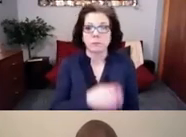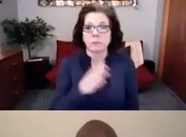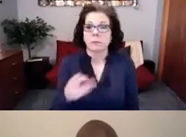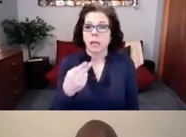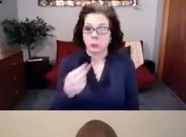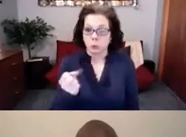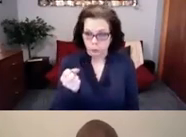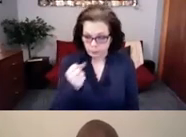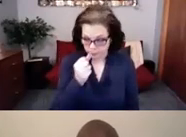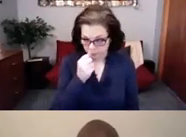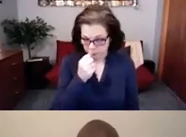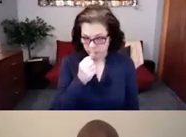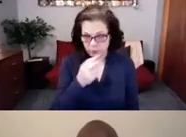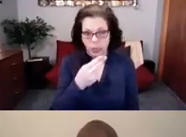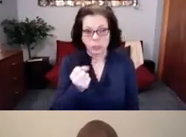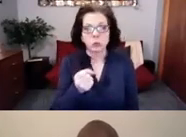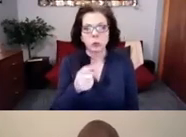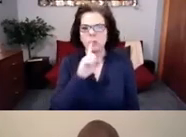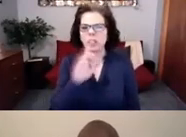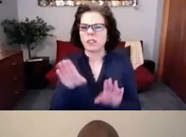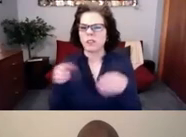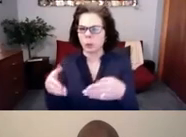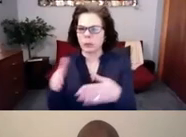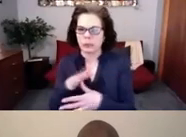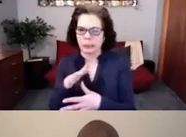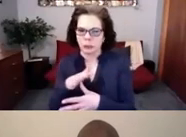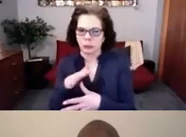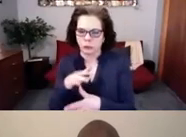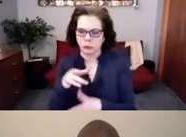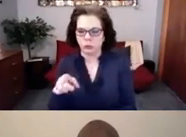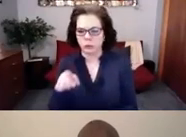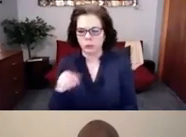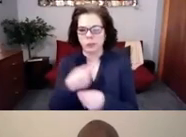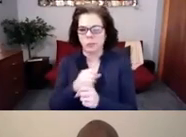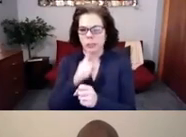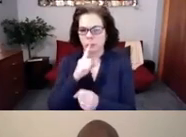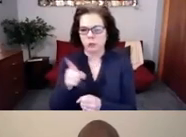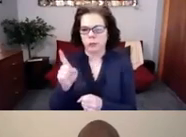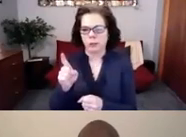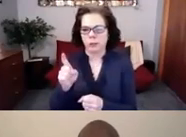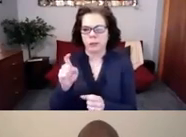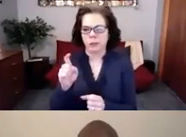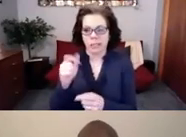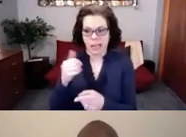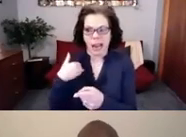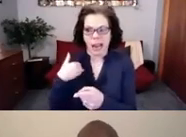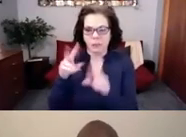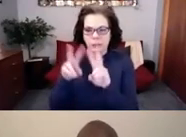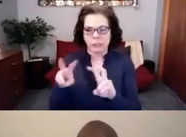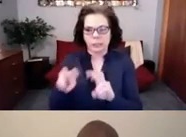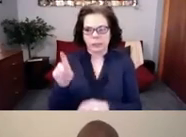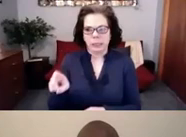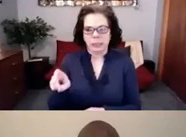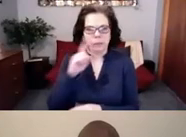focus is on the seniors, making sure that they have the assessments that they need to actually graduate. So